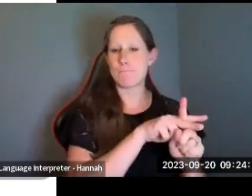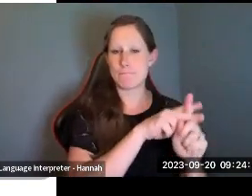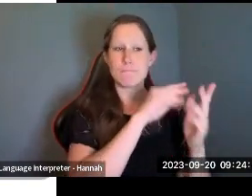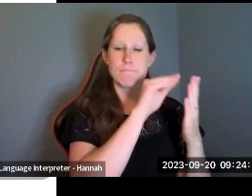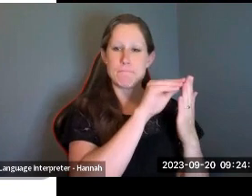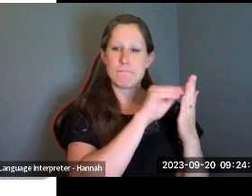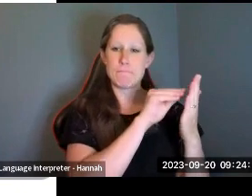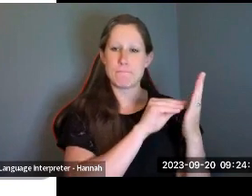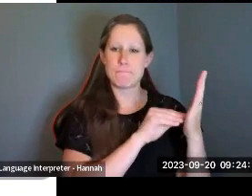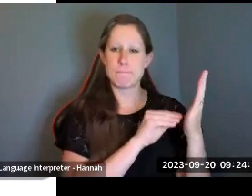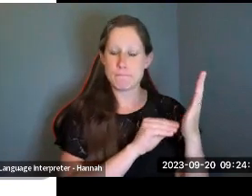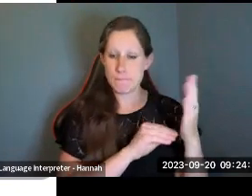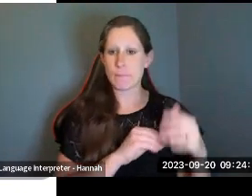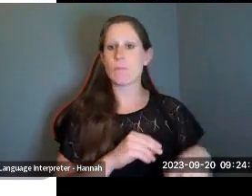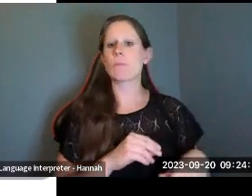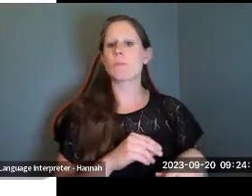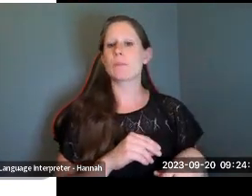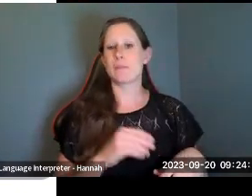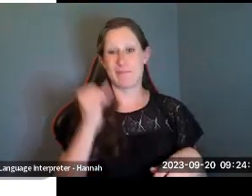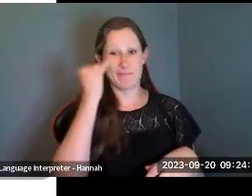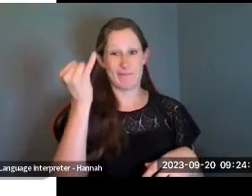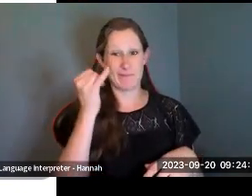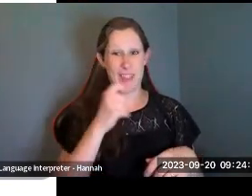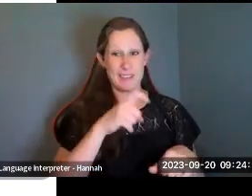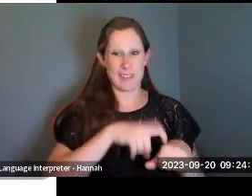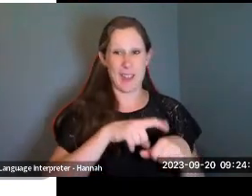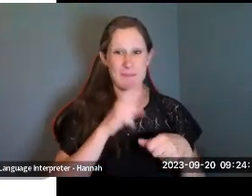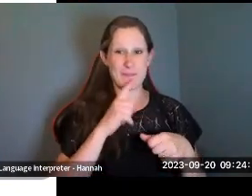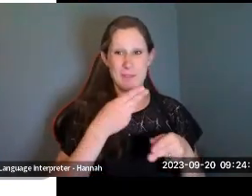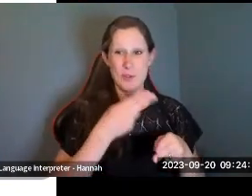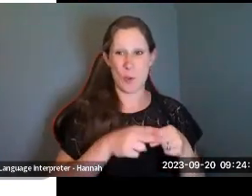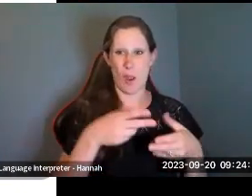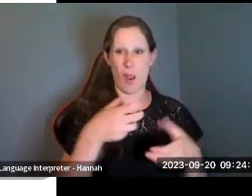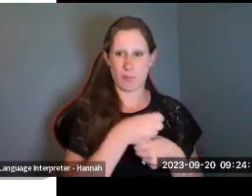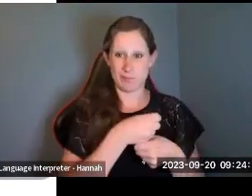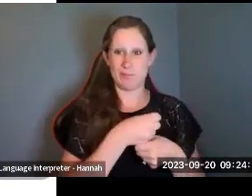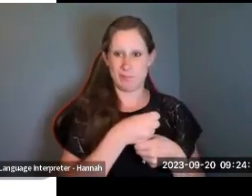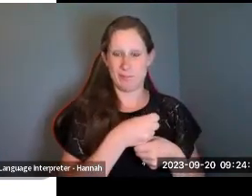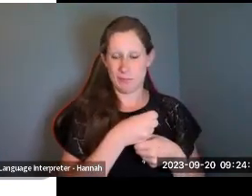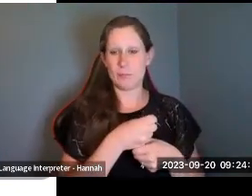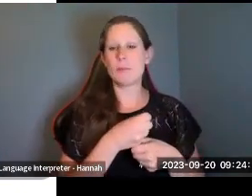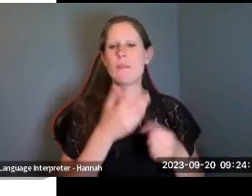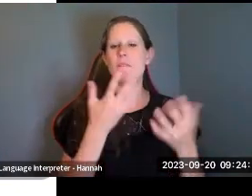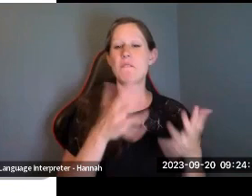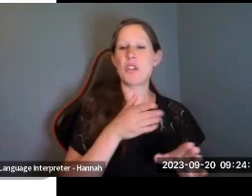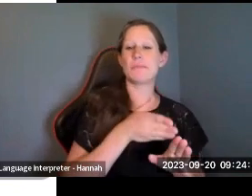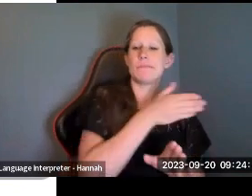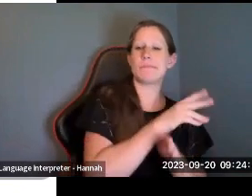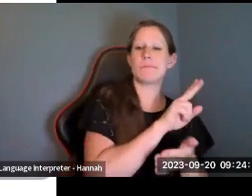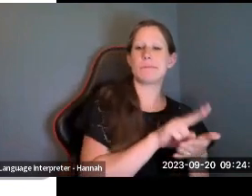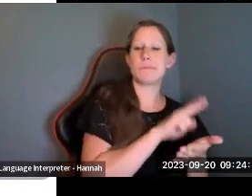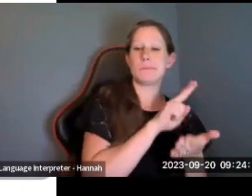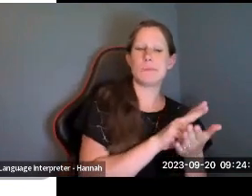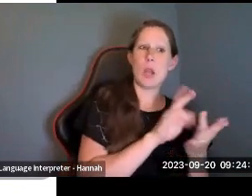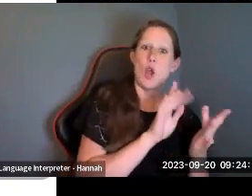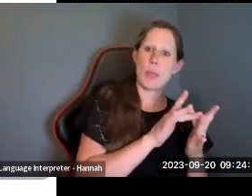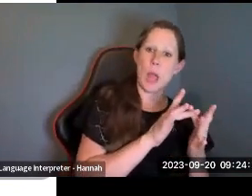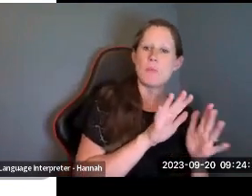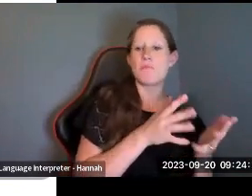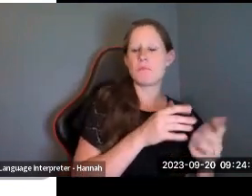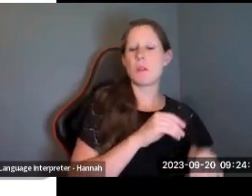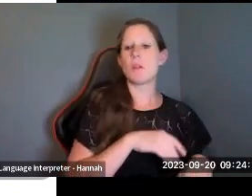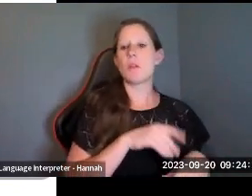imagine, that time frame is reduced because you've done that learning online to 4.5 to